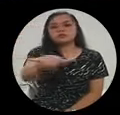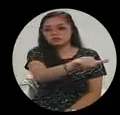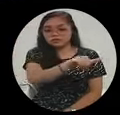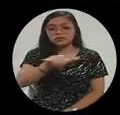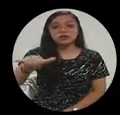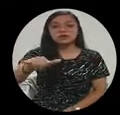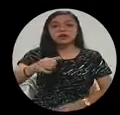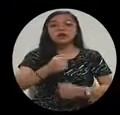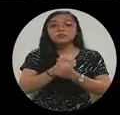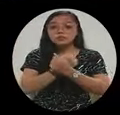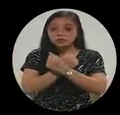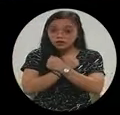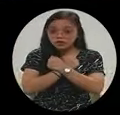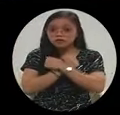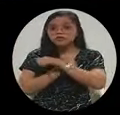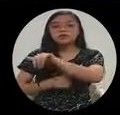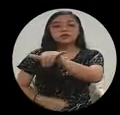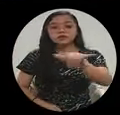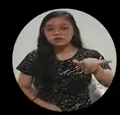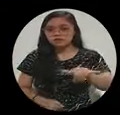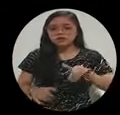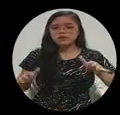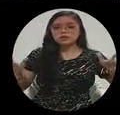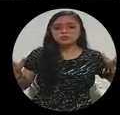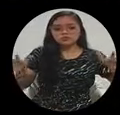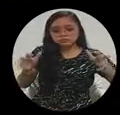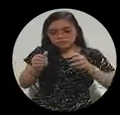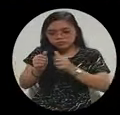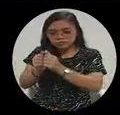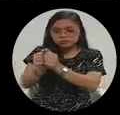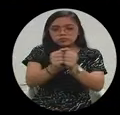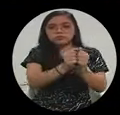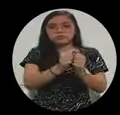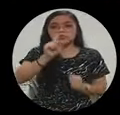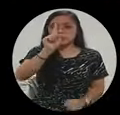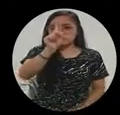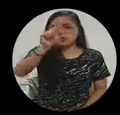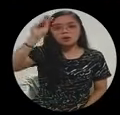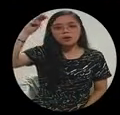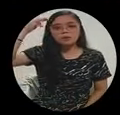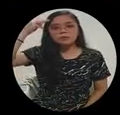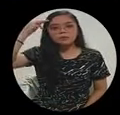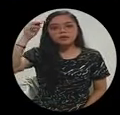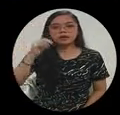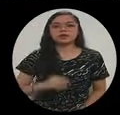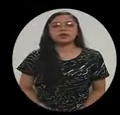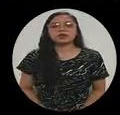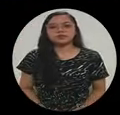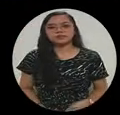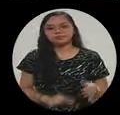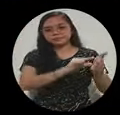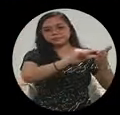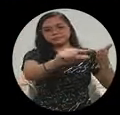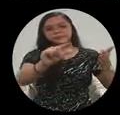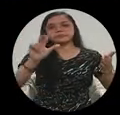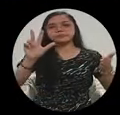having the same love, being of one accord, of one mind. Verse 3.